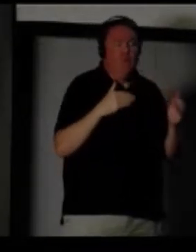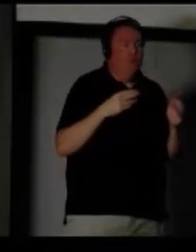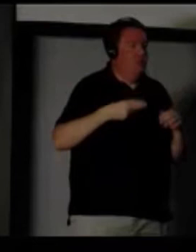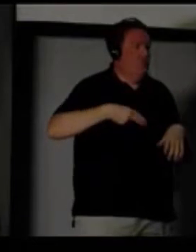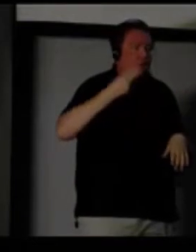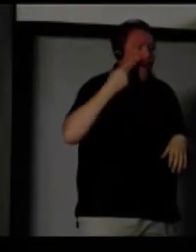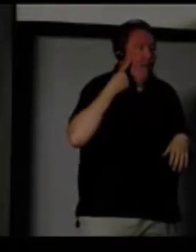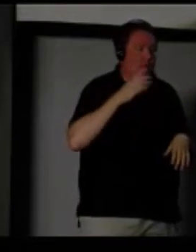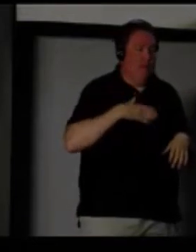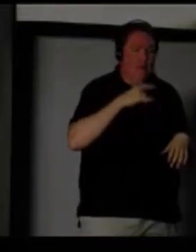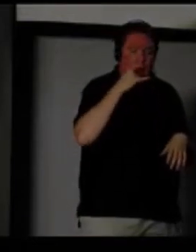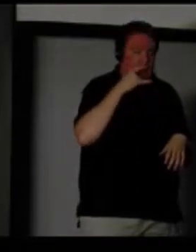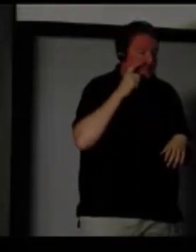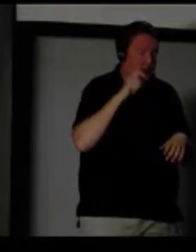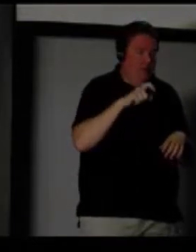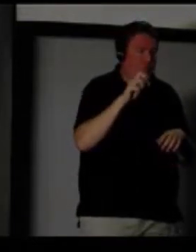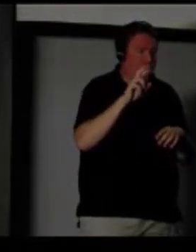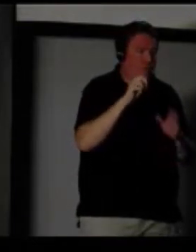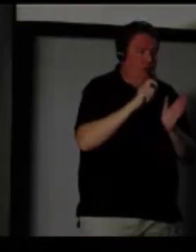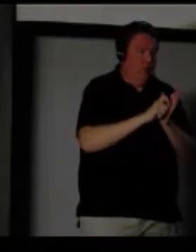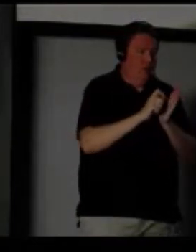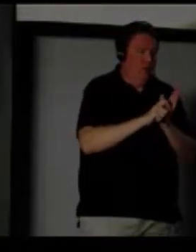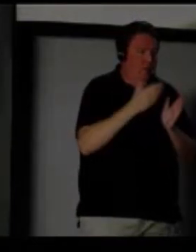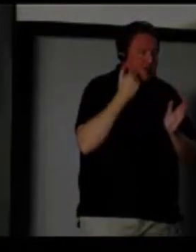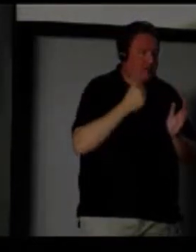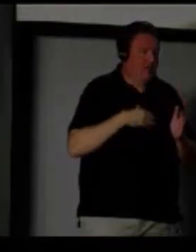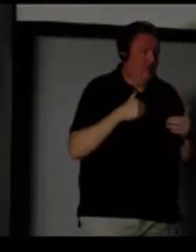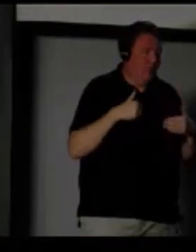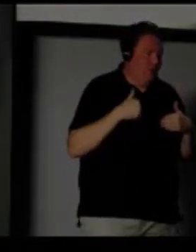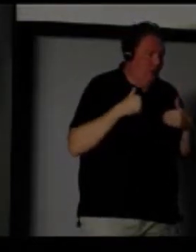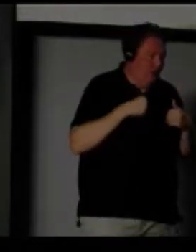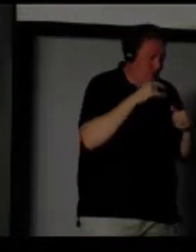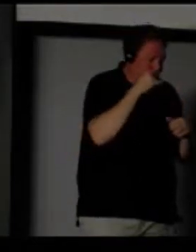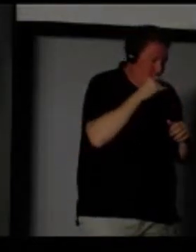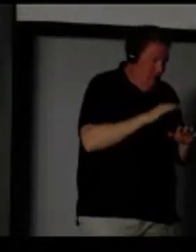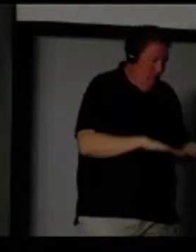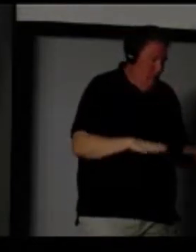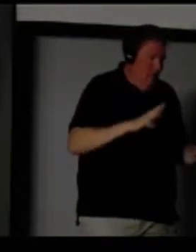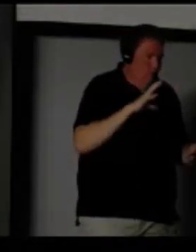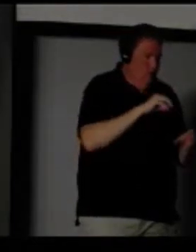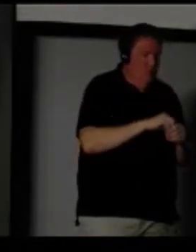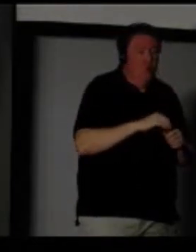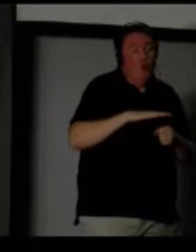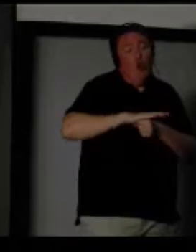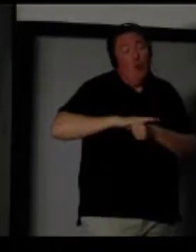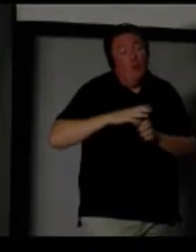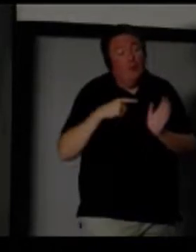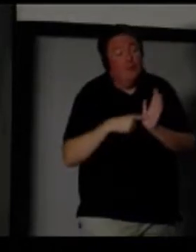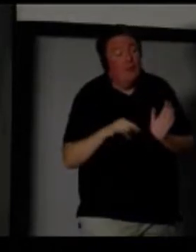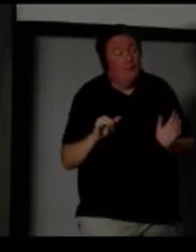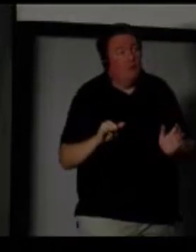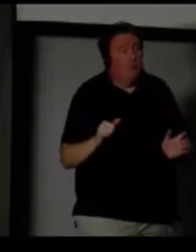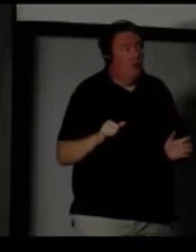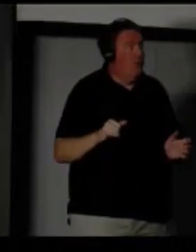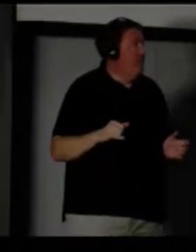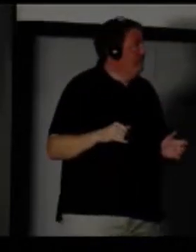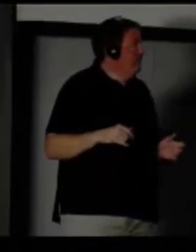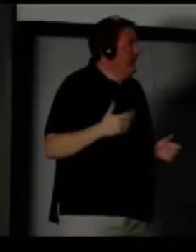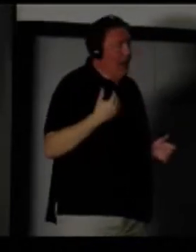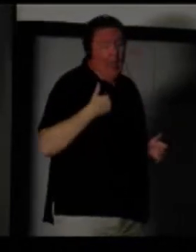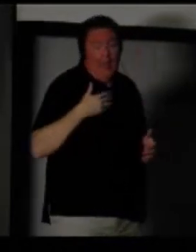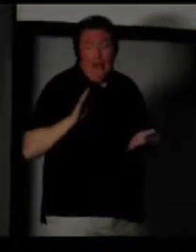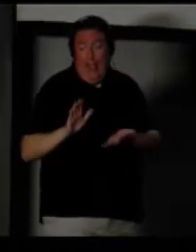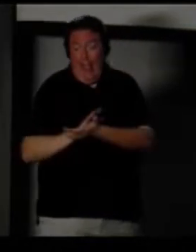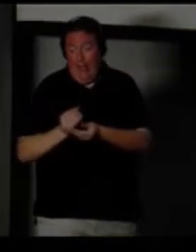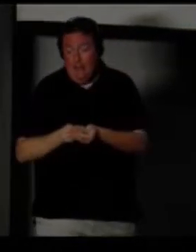for my kids, so I had to rewrite it because I was working with younger children. I wanted to include local examples. I had this handout that worked